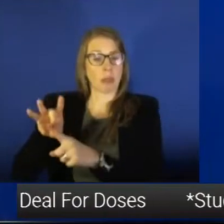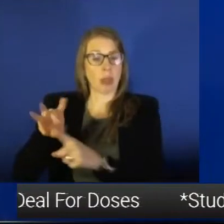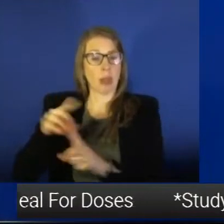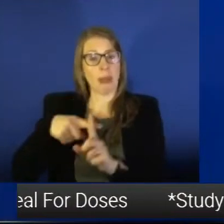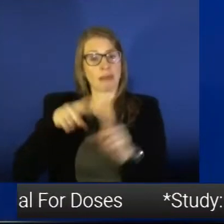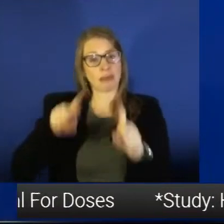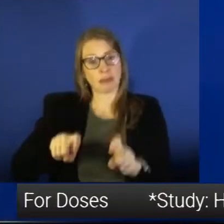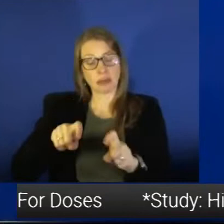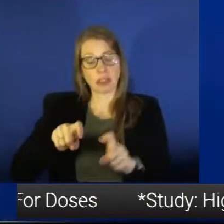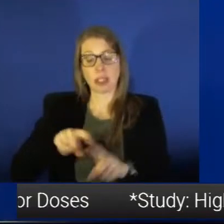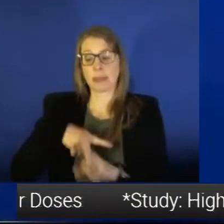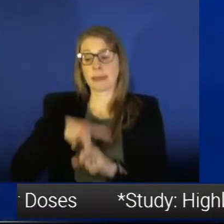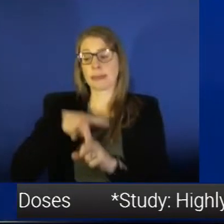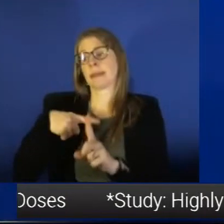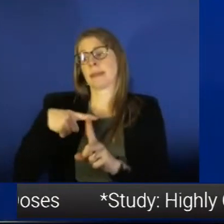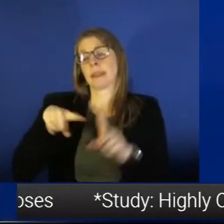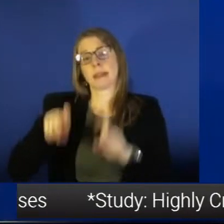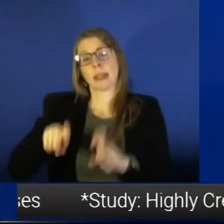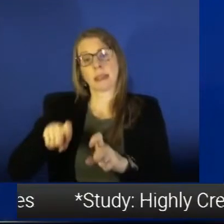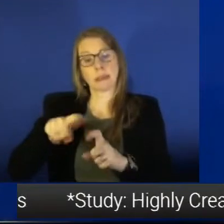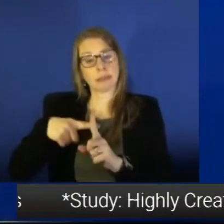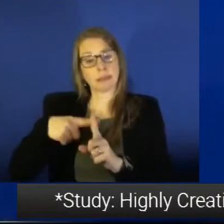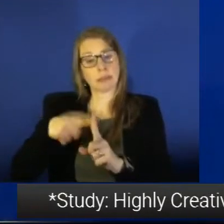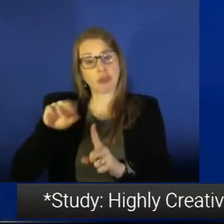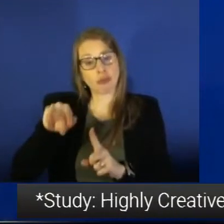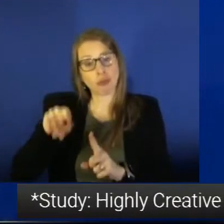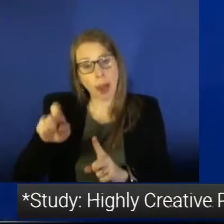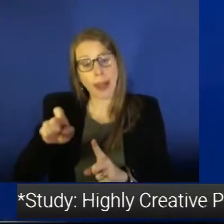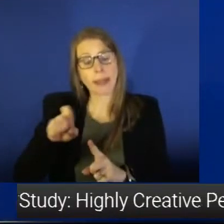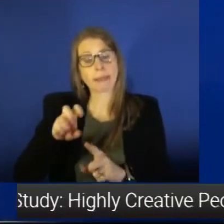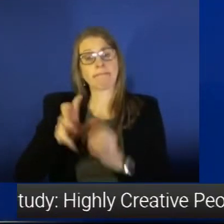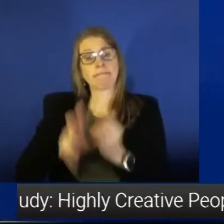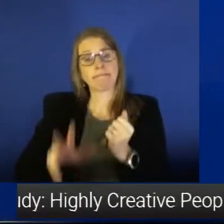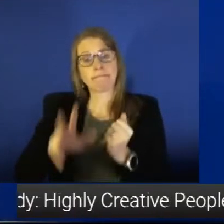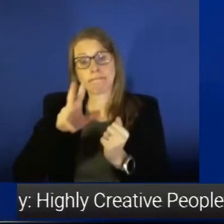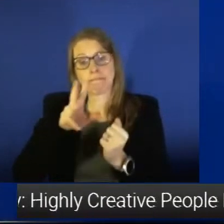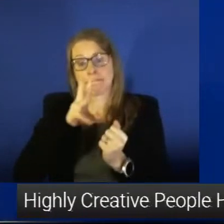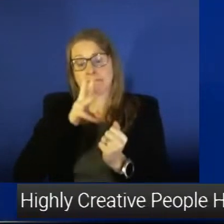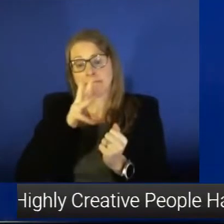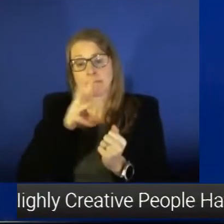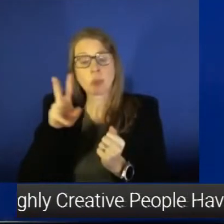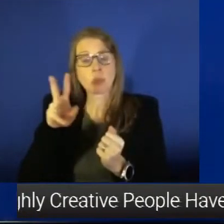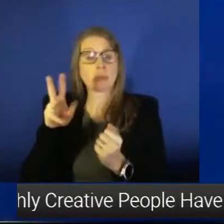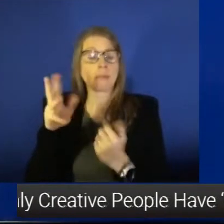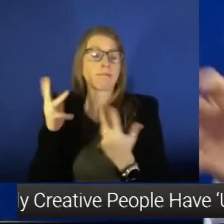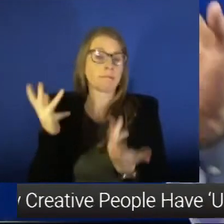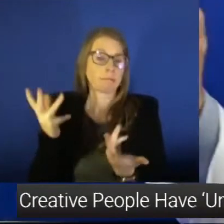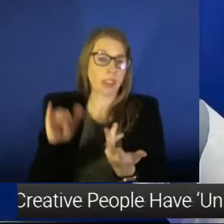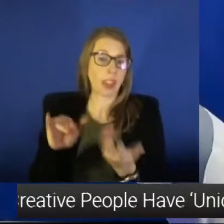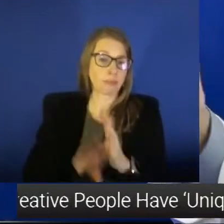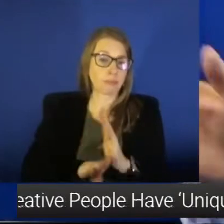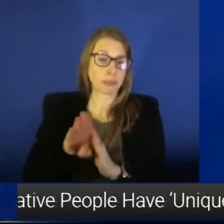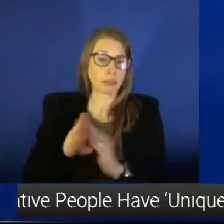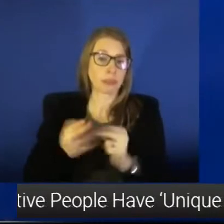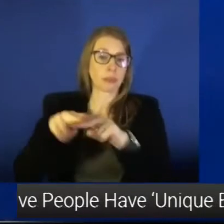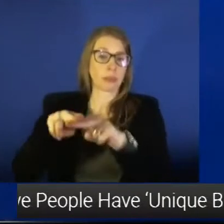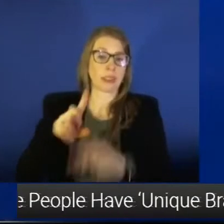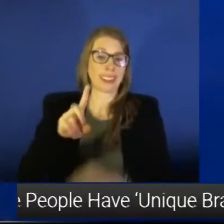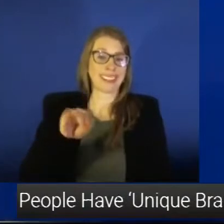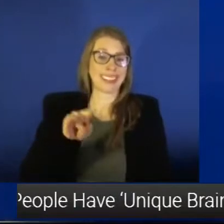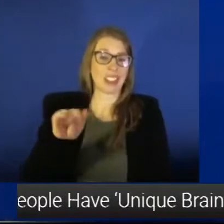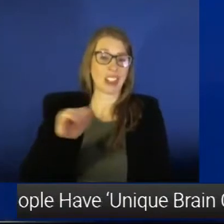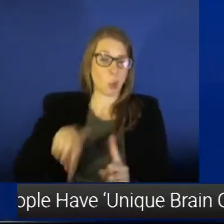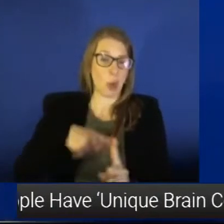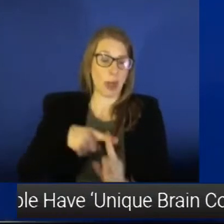positivity rate, the fecal wastewater, et cetera, is getting up to the level we saw in the Delta wave. Remember, the Delta wave was last November. So